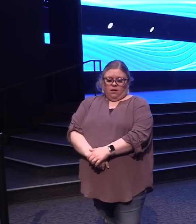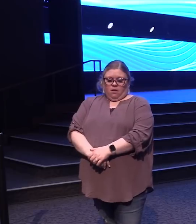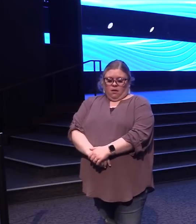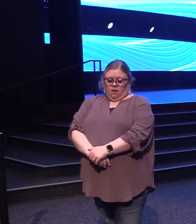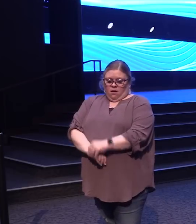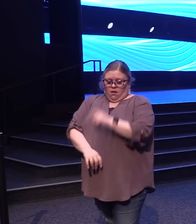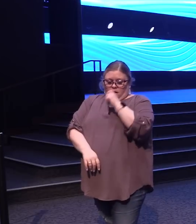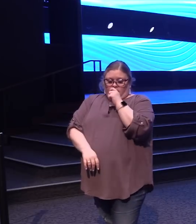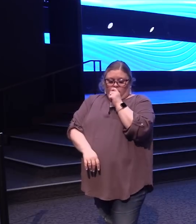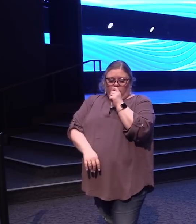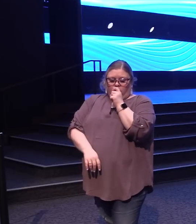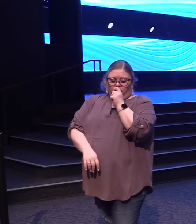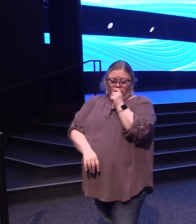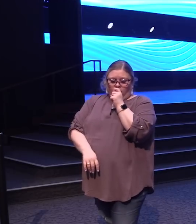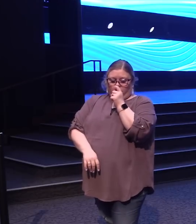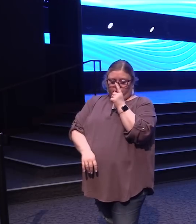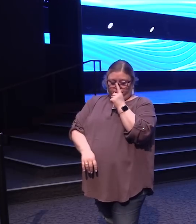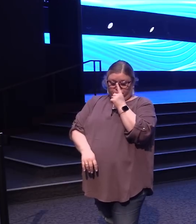For we